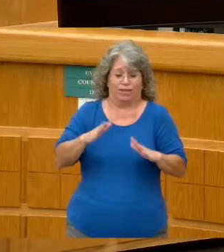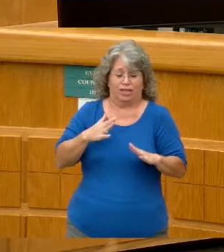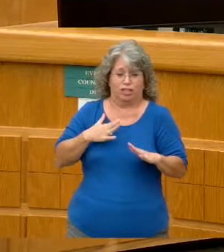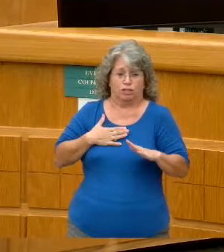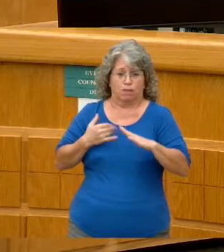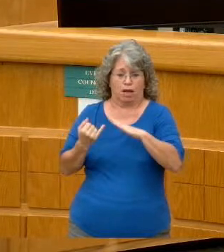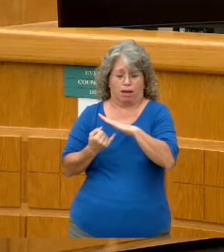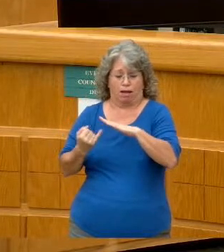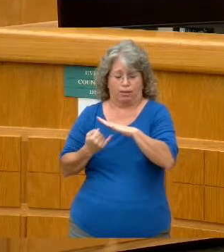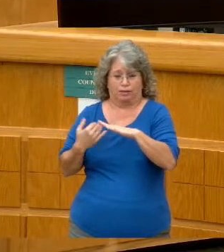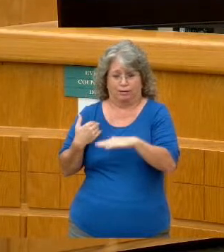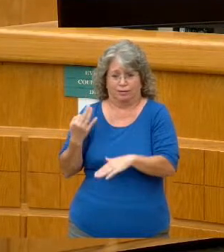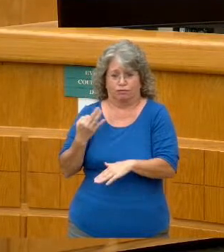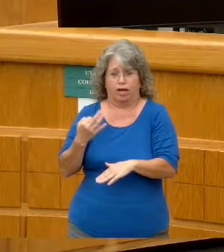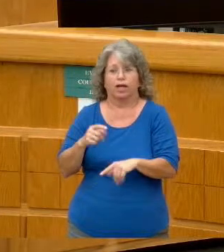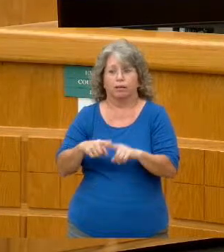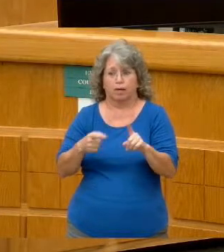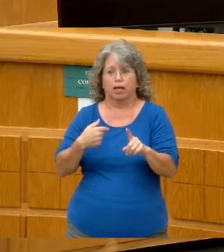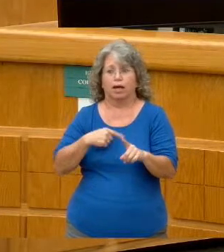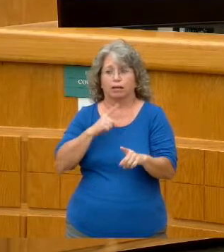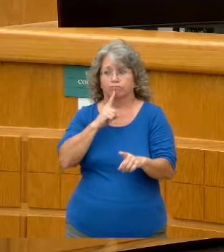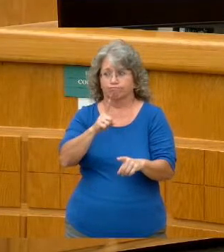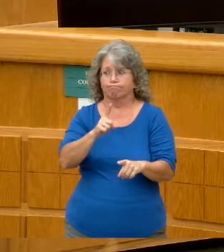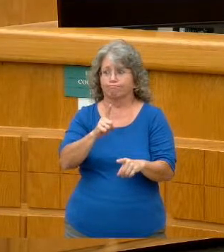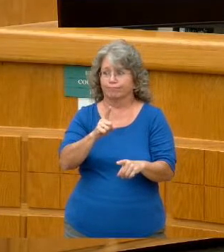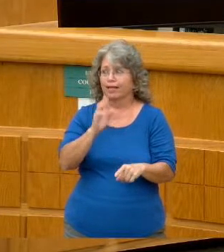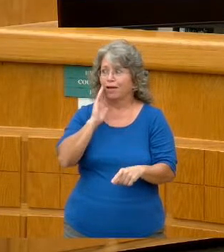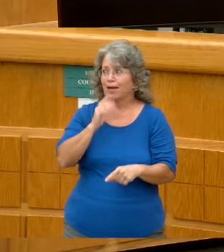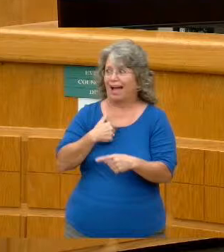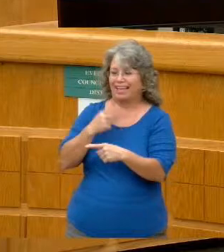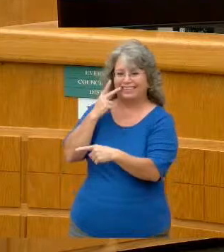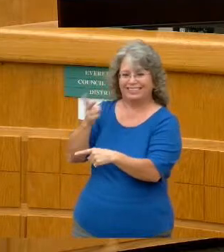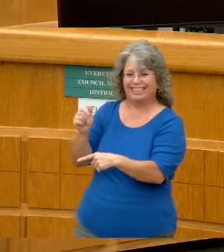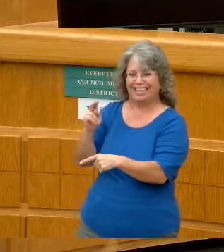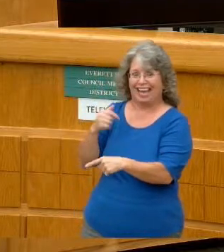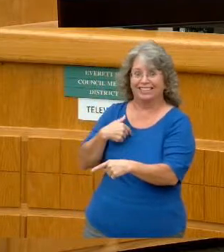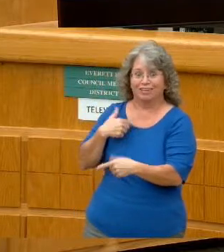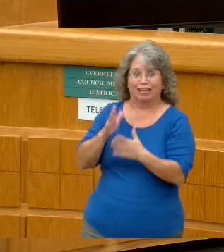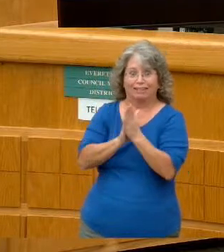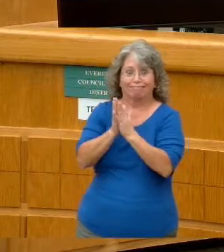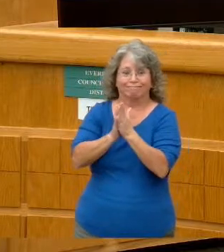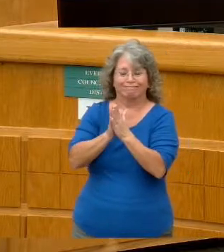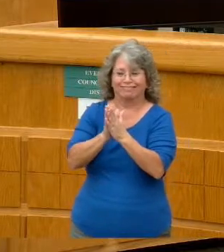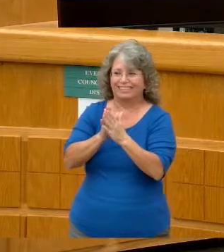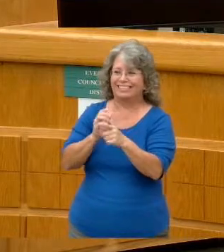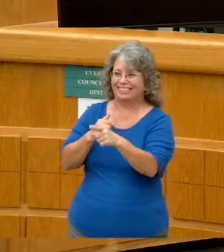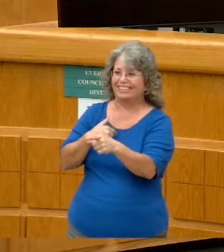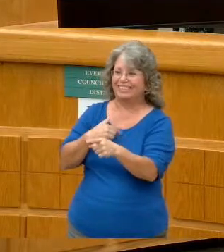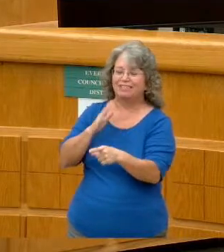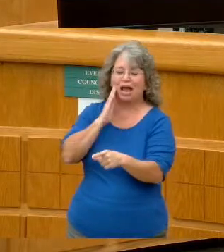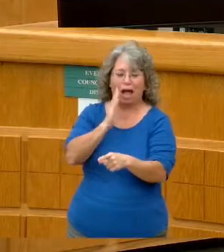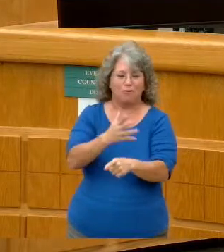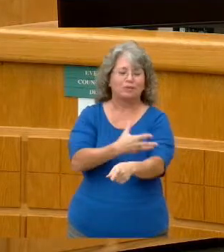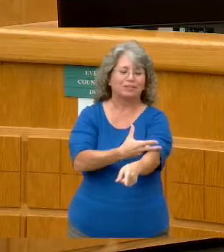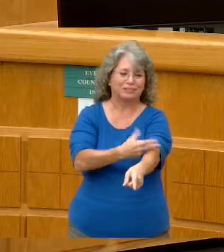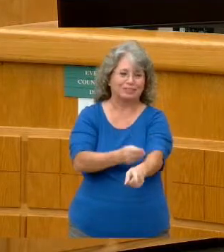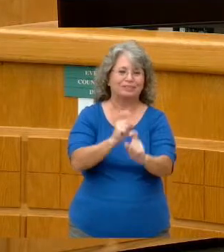out of quarantine on Friday, but sure, we'll do the plasma. I can see Annette licking her chops already.